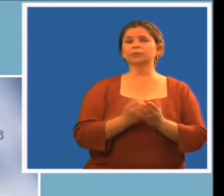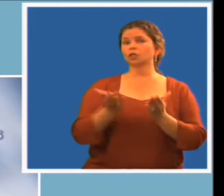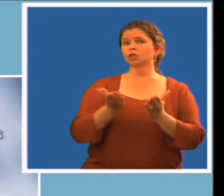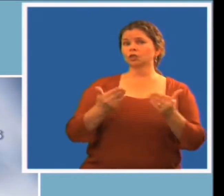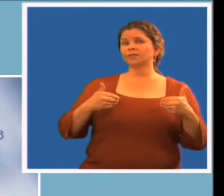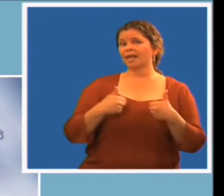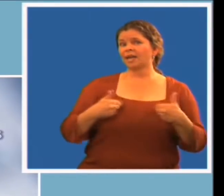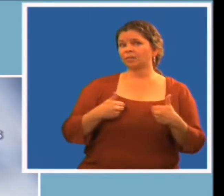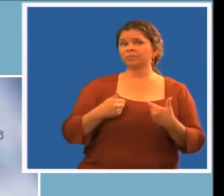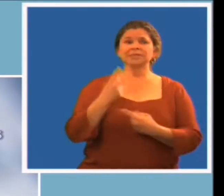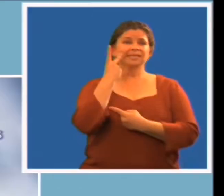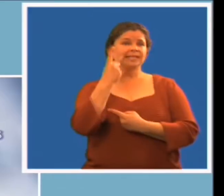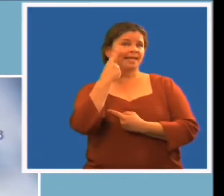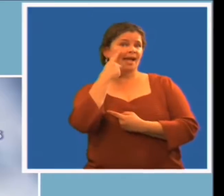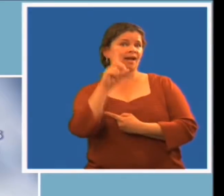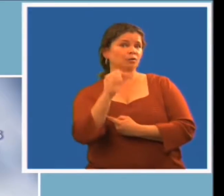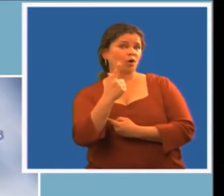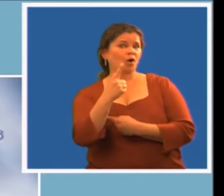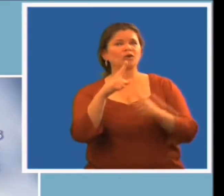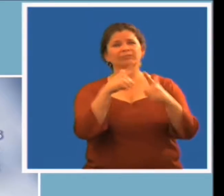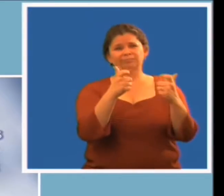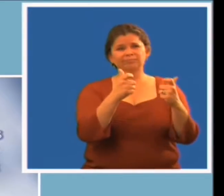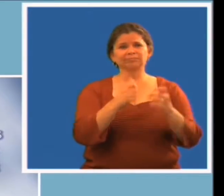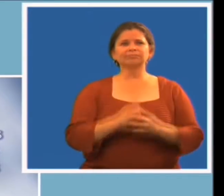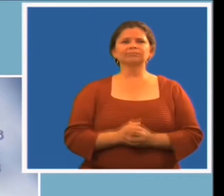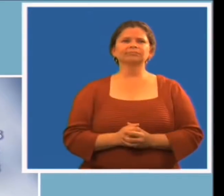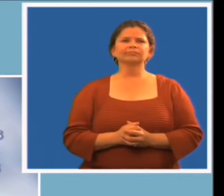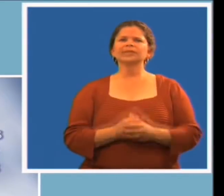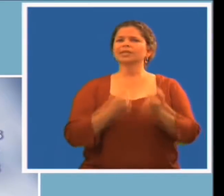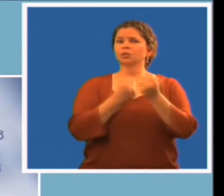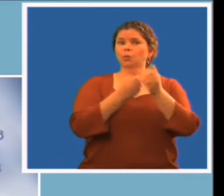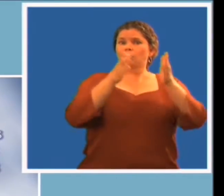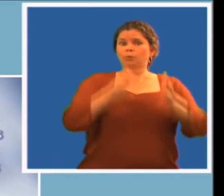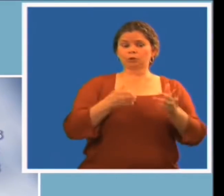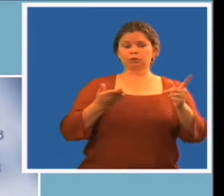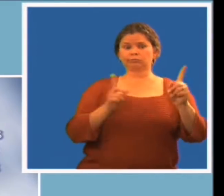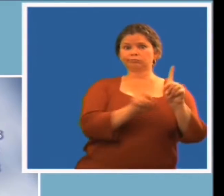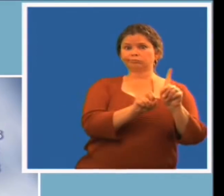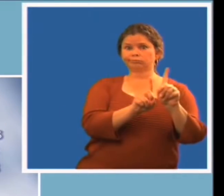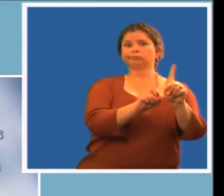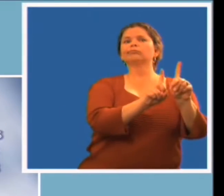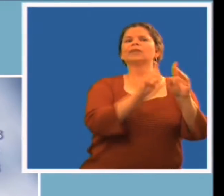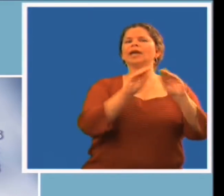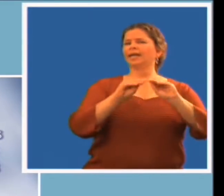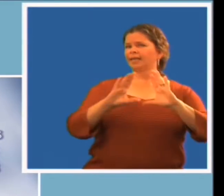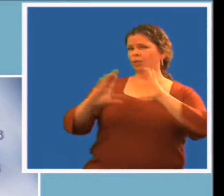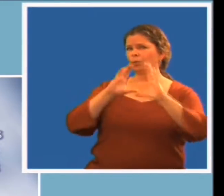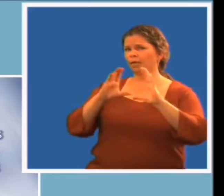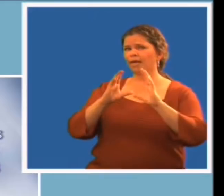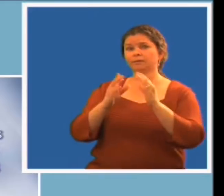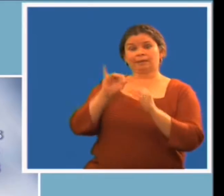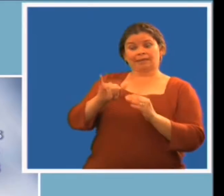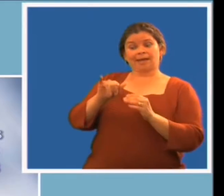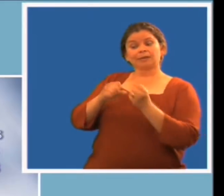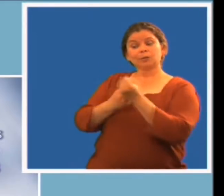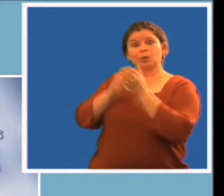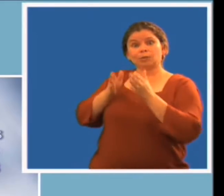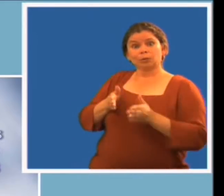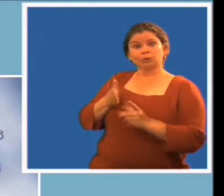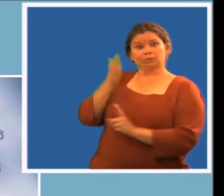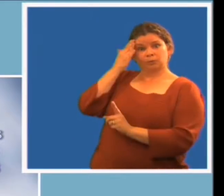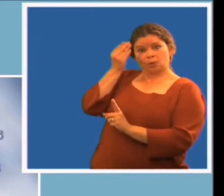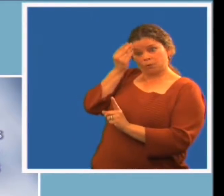assistive devices, service animals and support persons, communicating in a manner that takes a